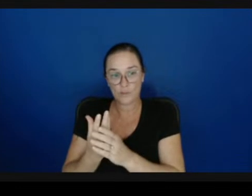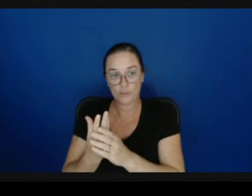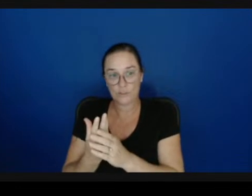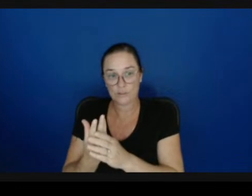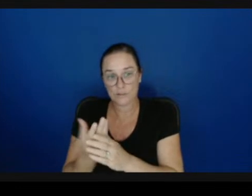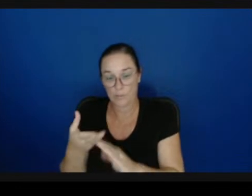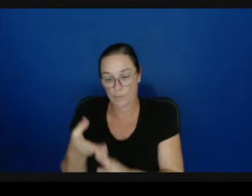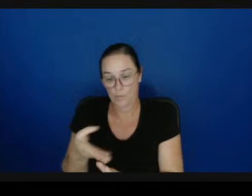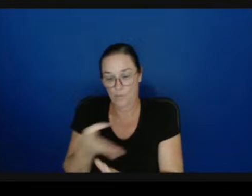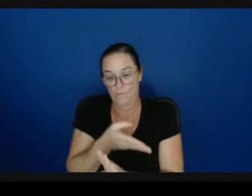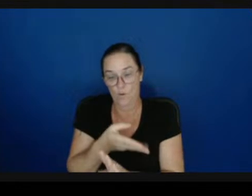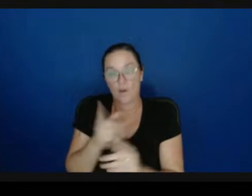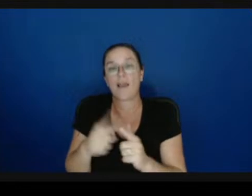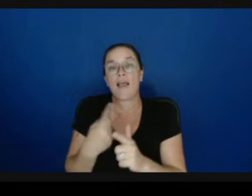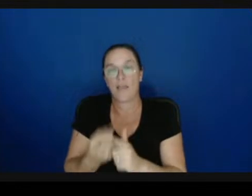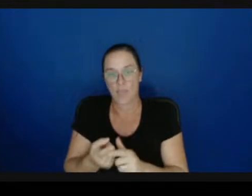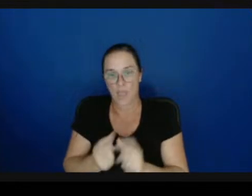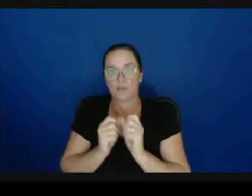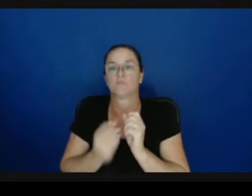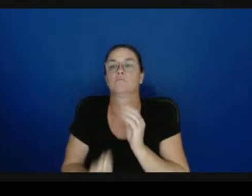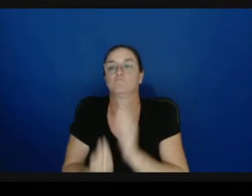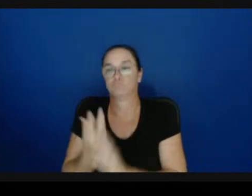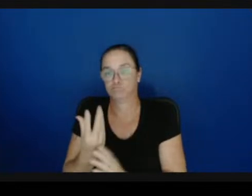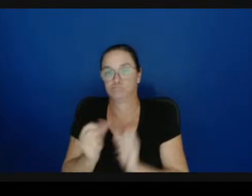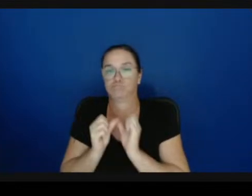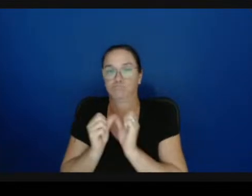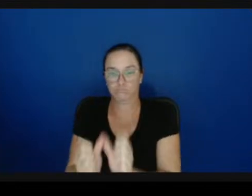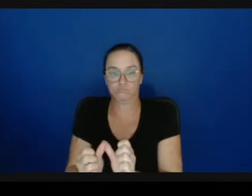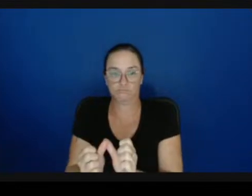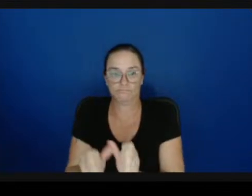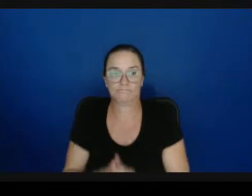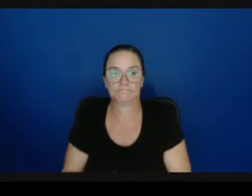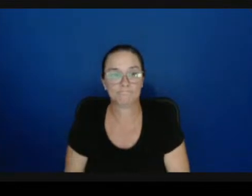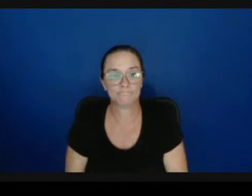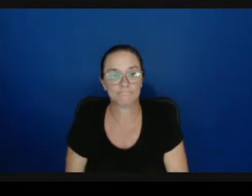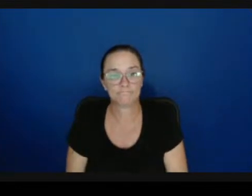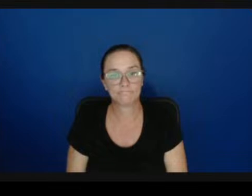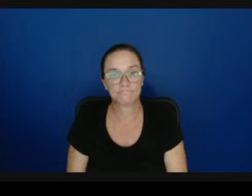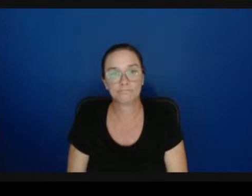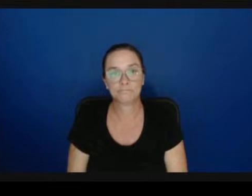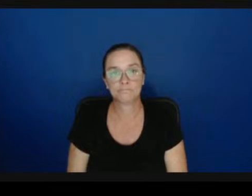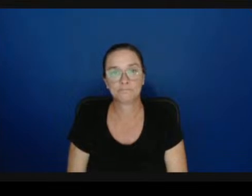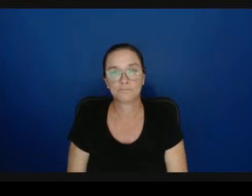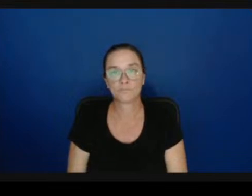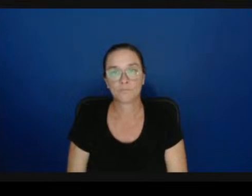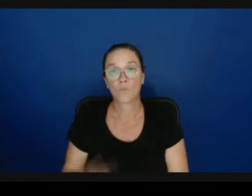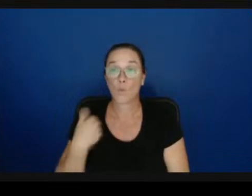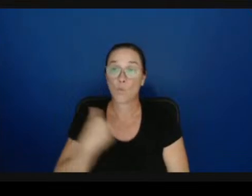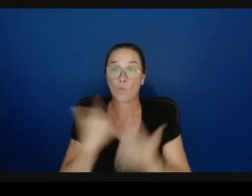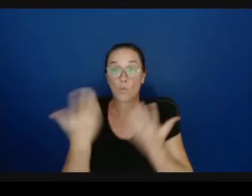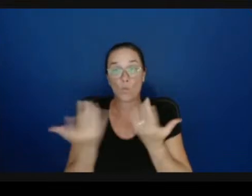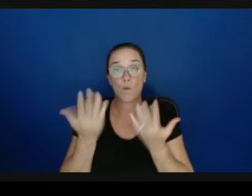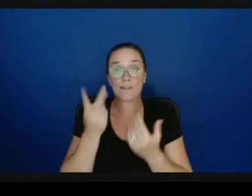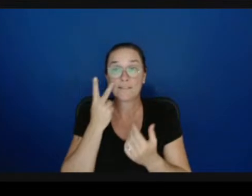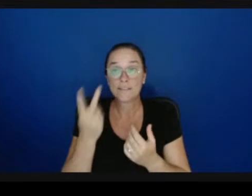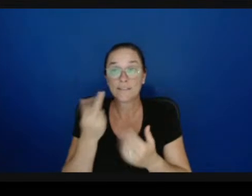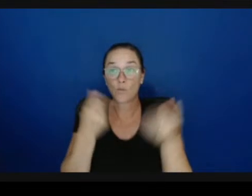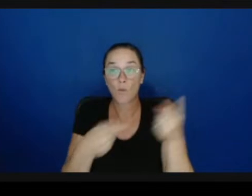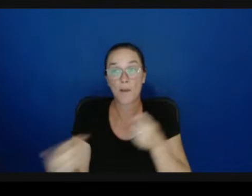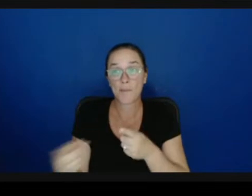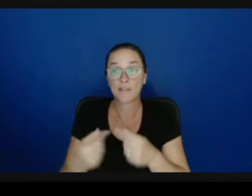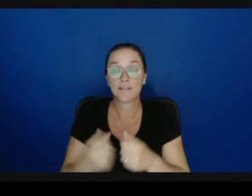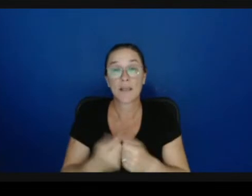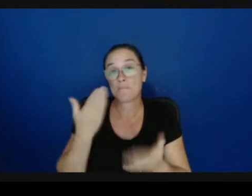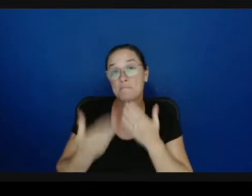predated the main phase of activity for both of those eruptions. So we'll await and see what happens, whether this is actually the beginning